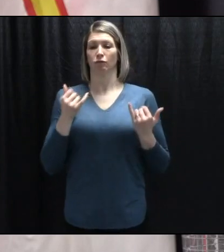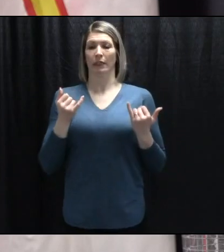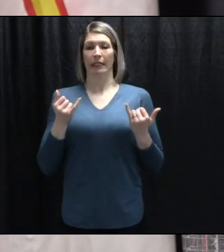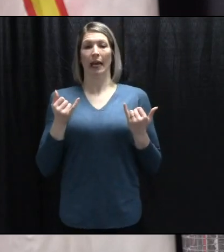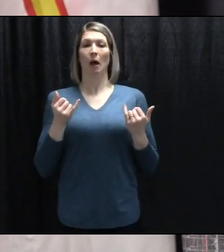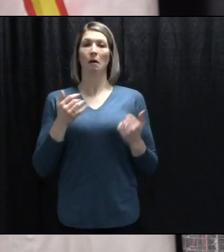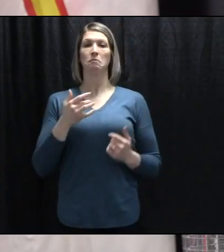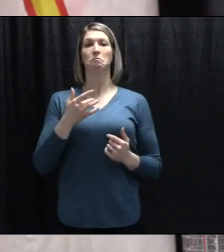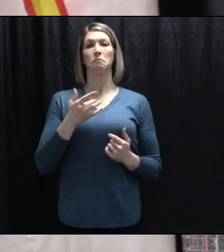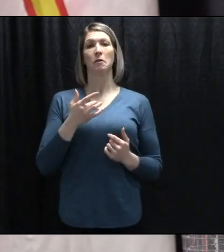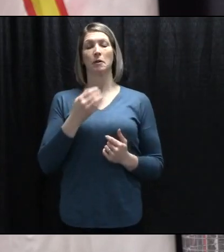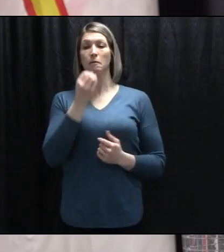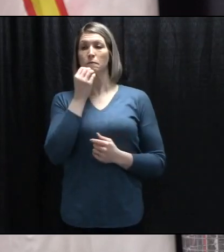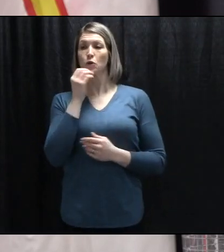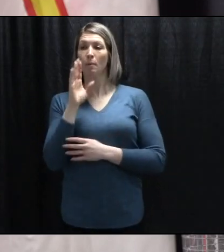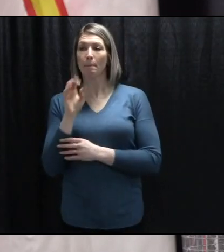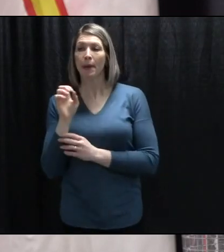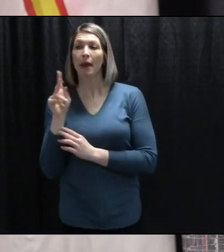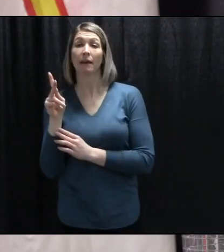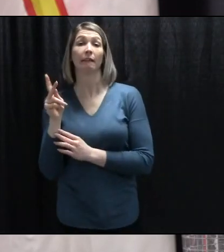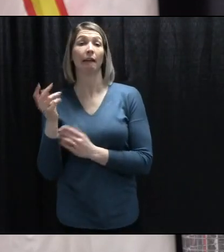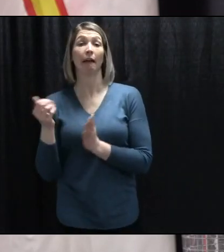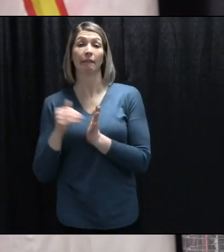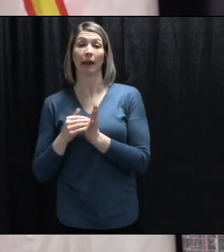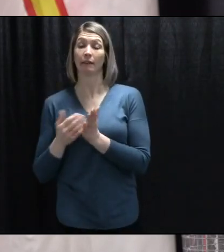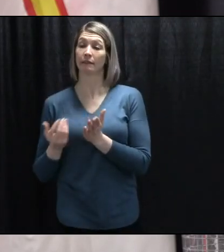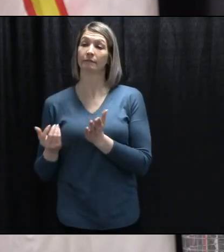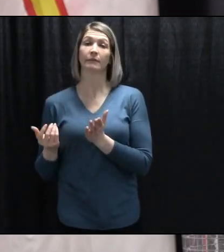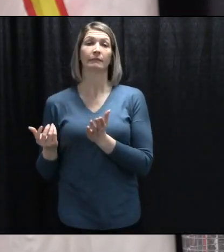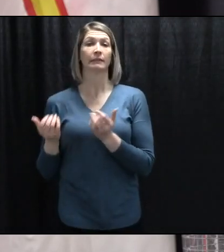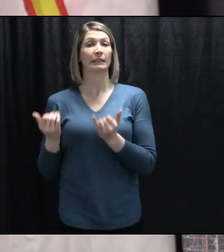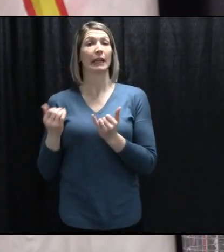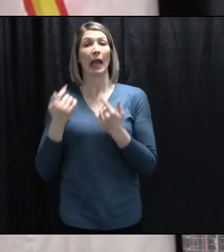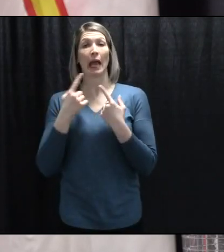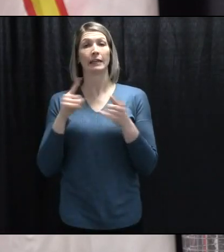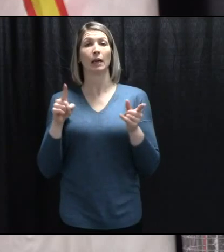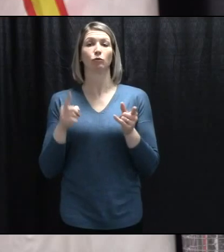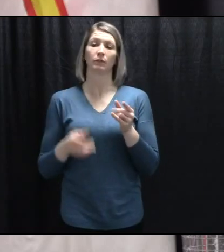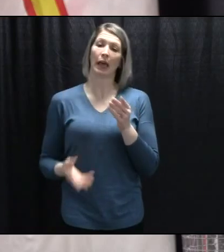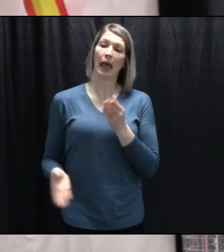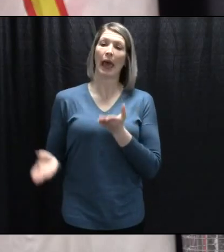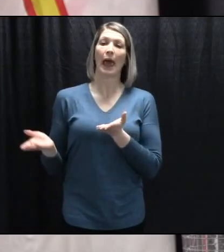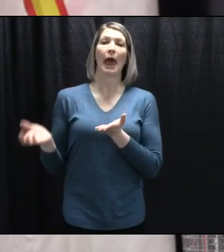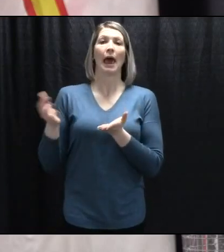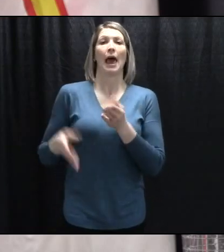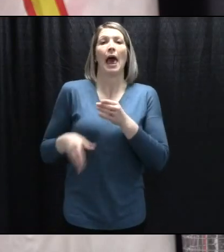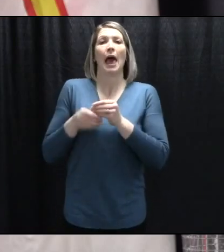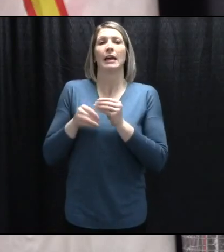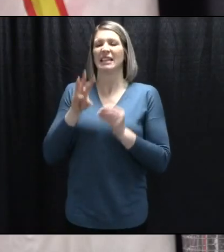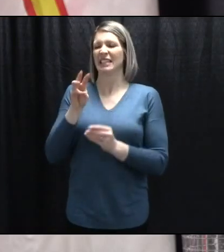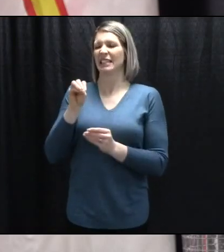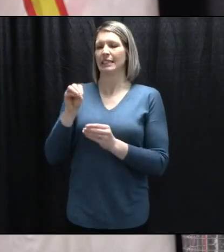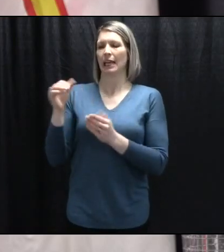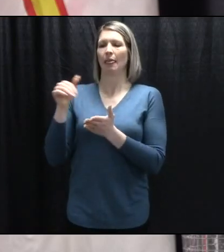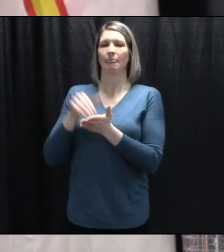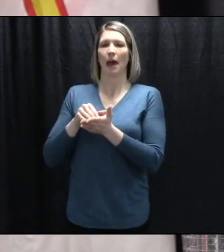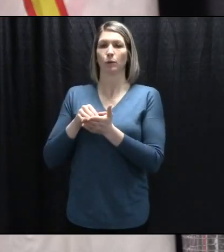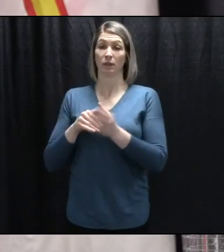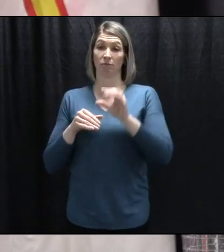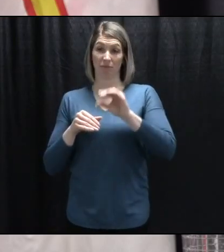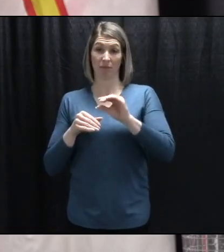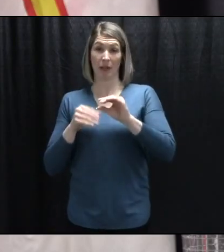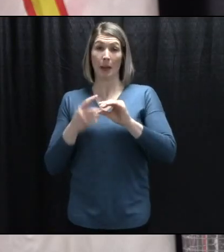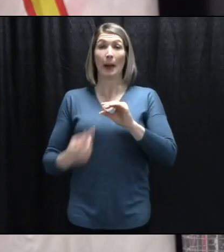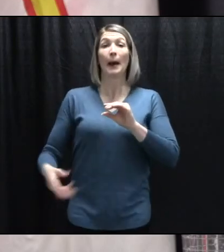see from food banks, as I mentioned there today, an extra $60,000 on top of the $500,000, which is on top of the